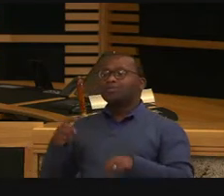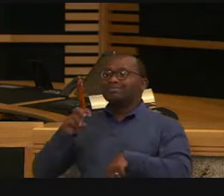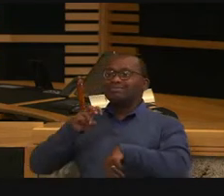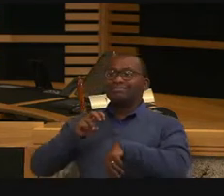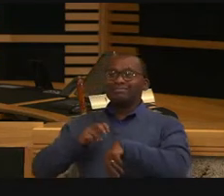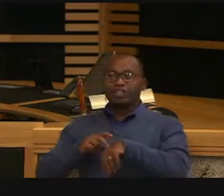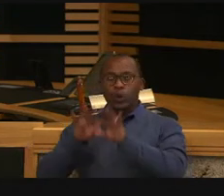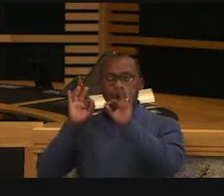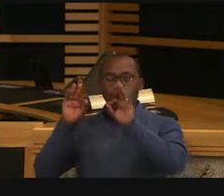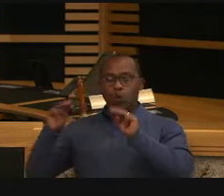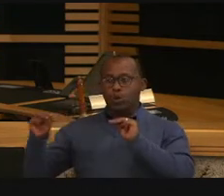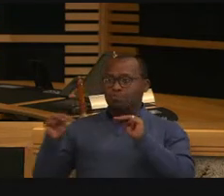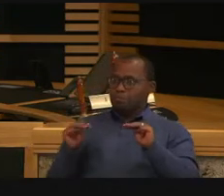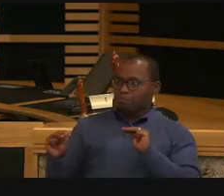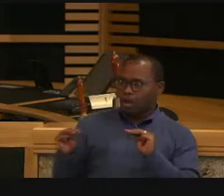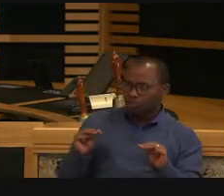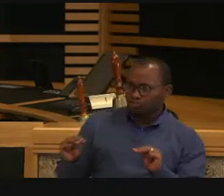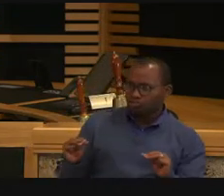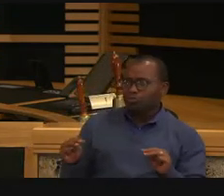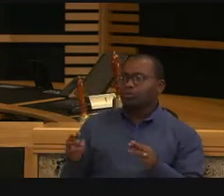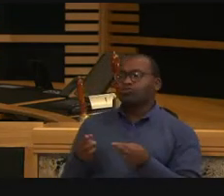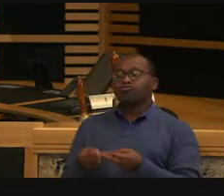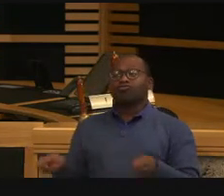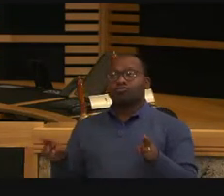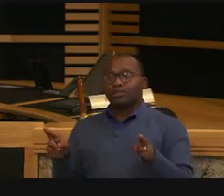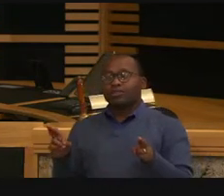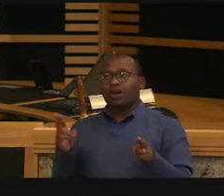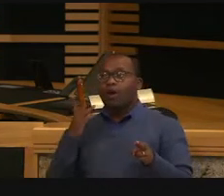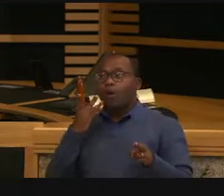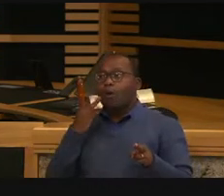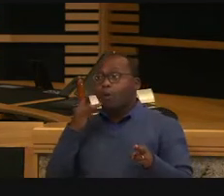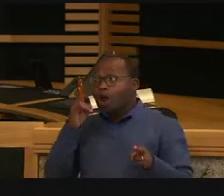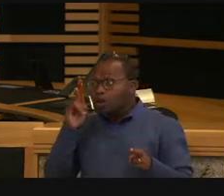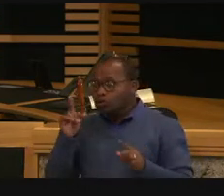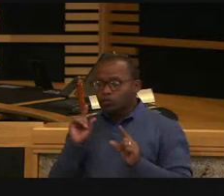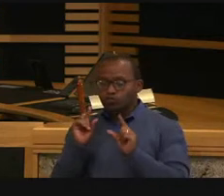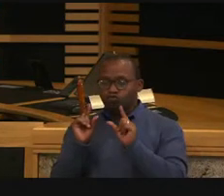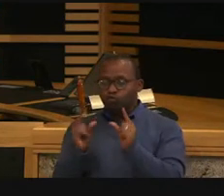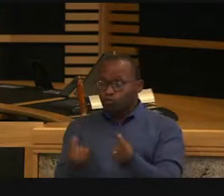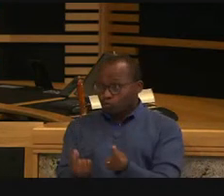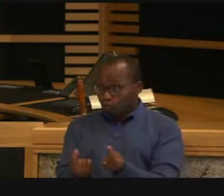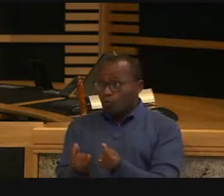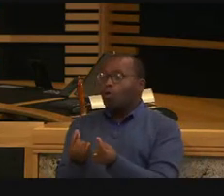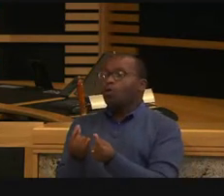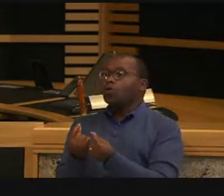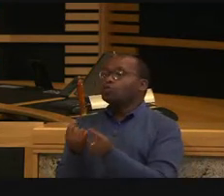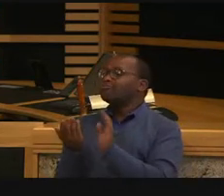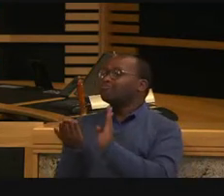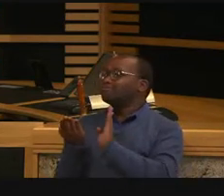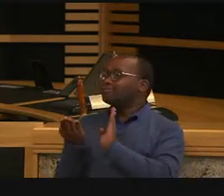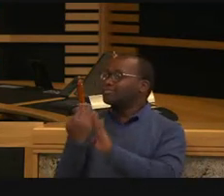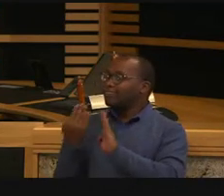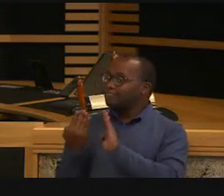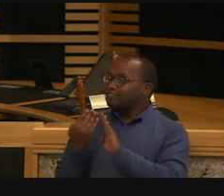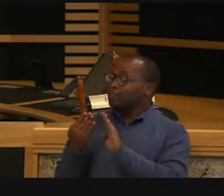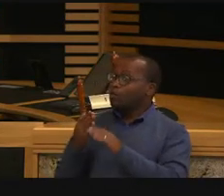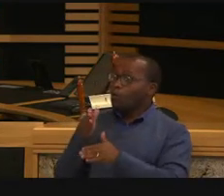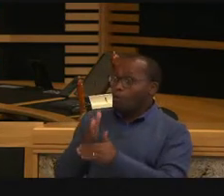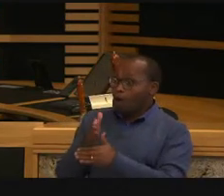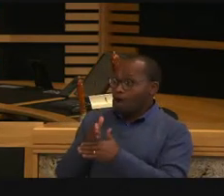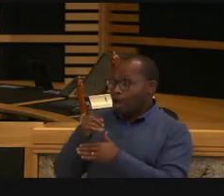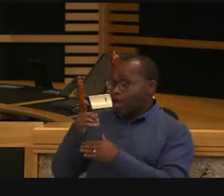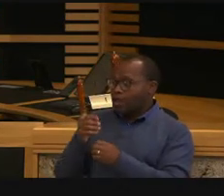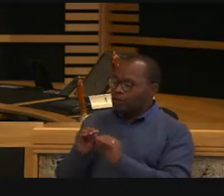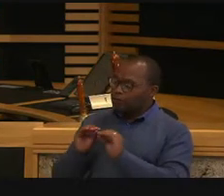appropriate resources that will enable traffic law enforcement officers to do their job